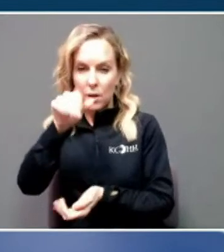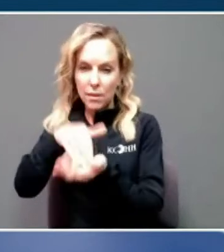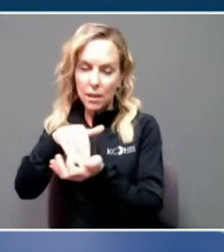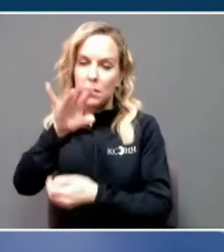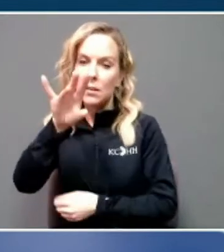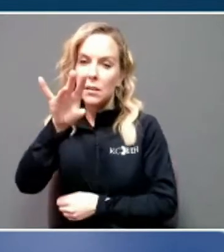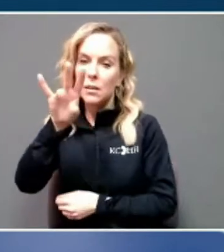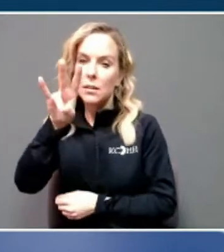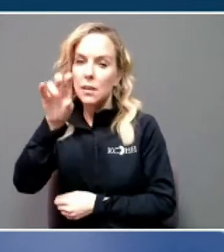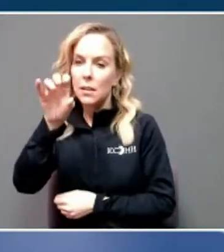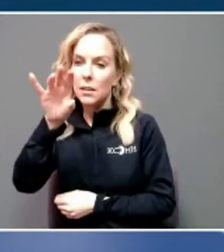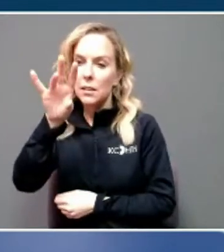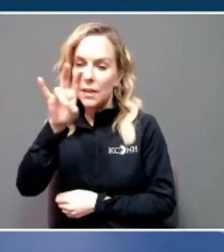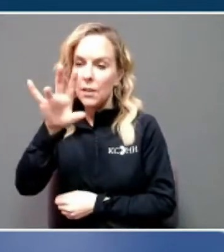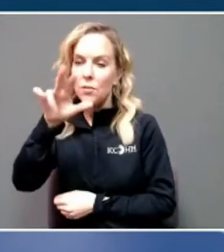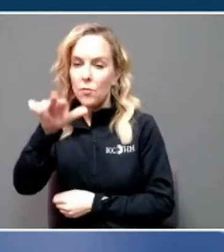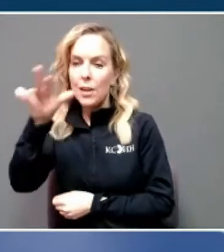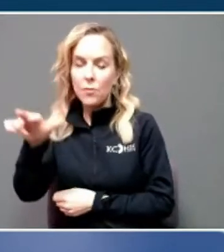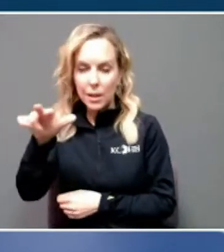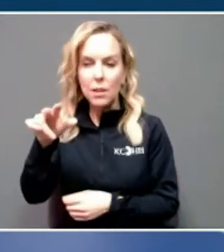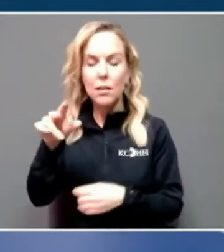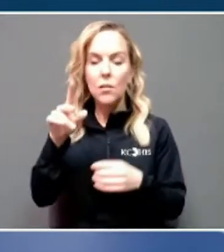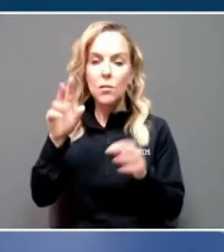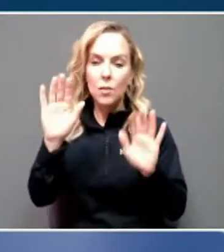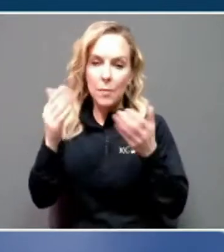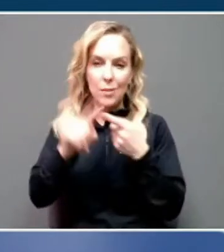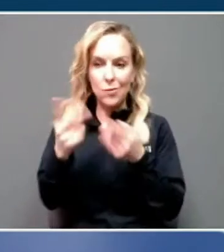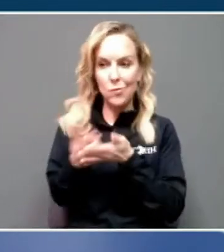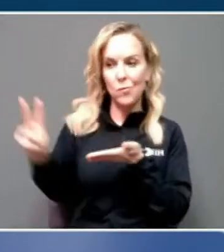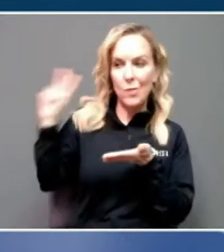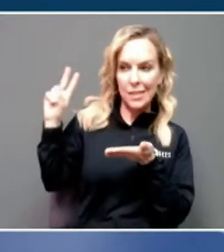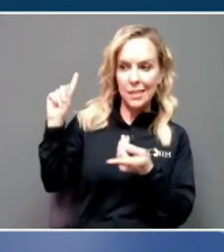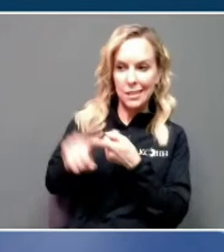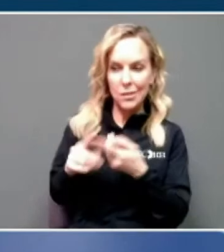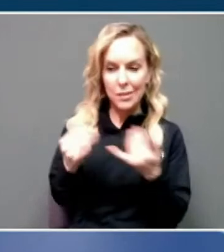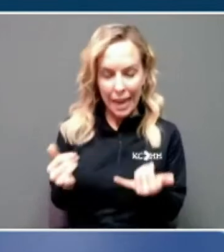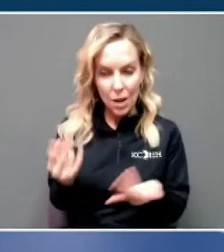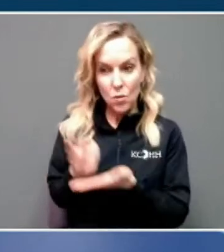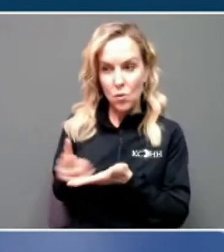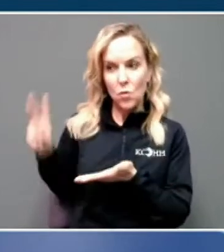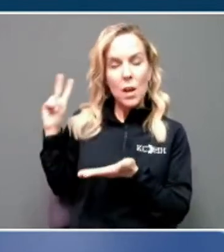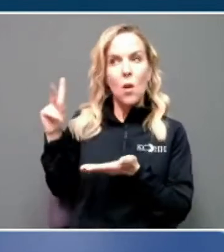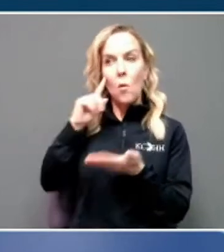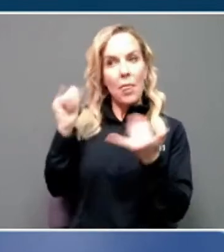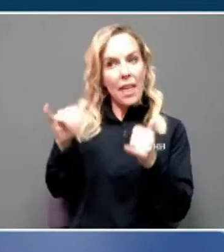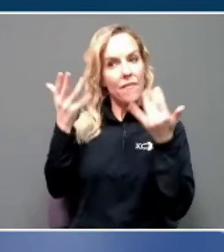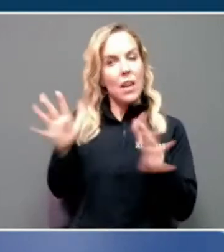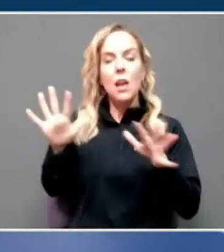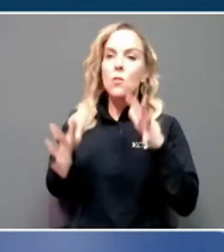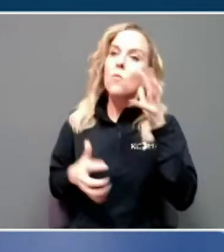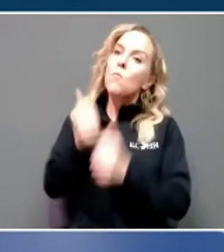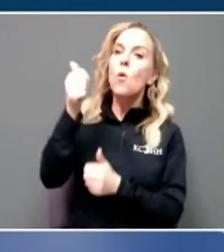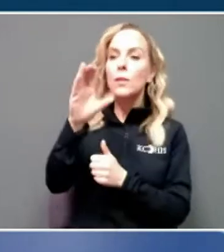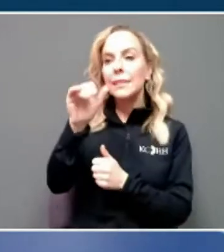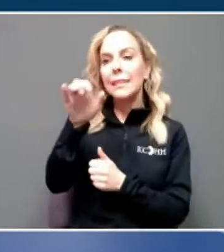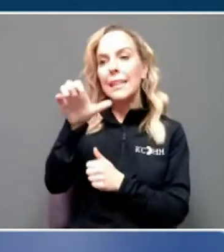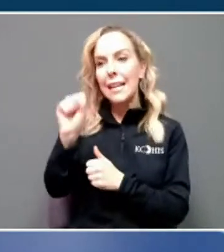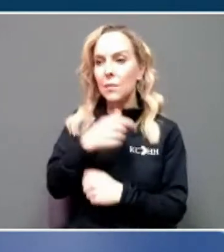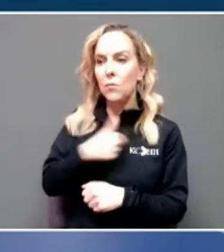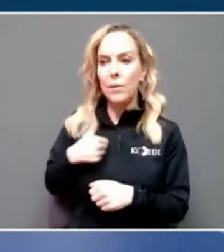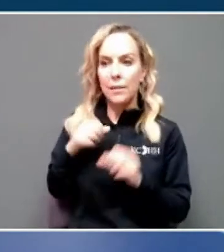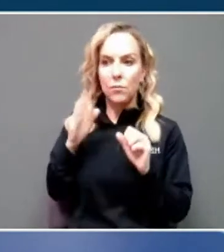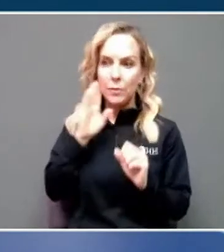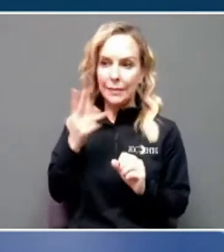81,473. We hope 2 weeks ago is the most cases we will ever see in a single week. Positivity